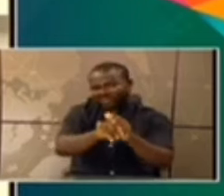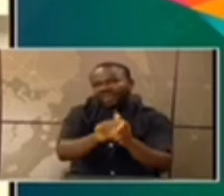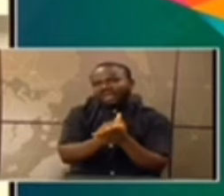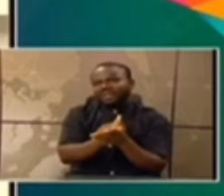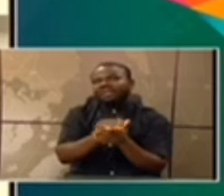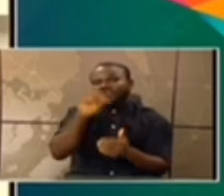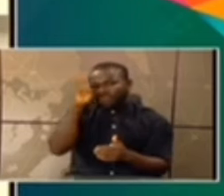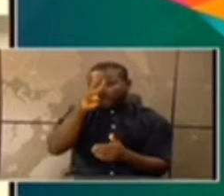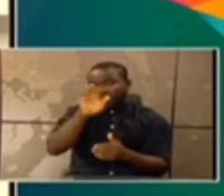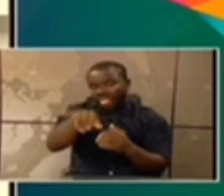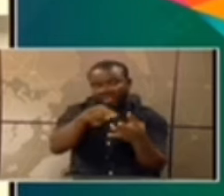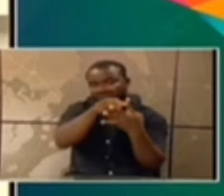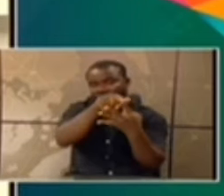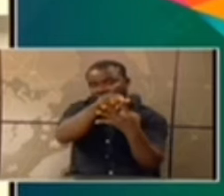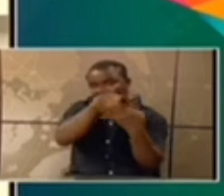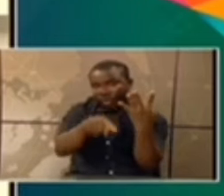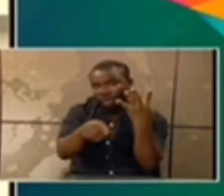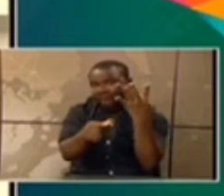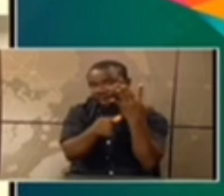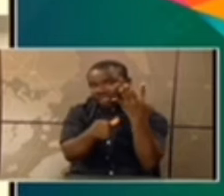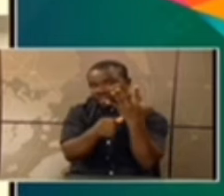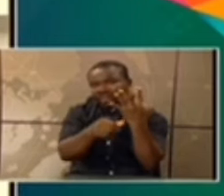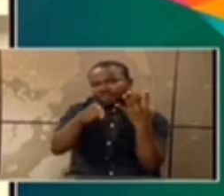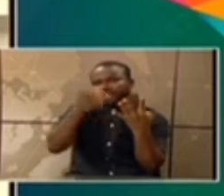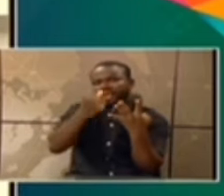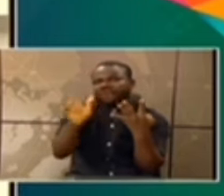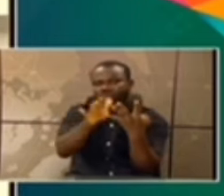sa for apostles no you guys you got to be careful